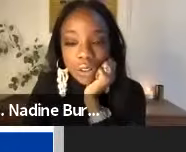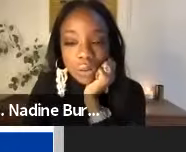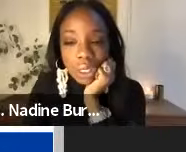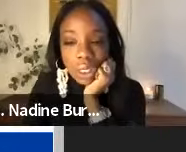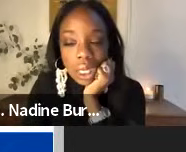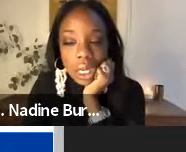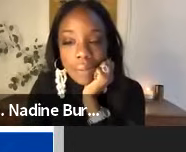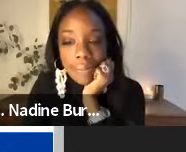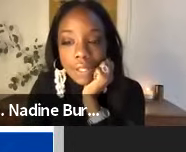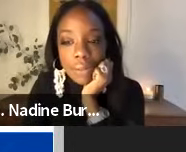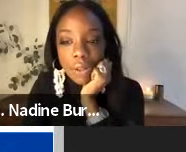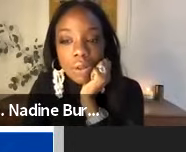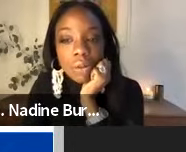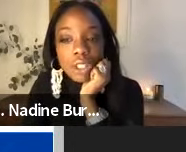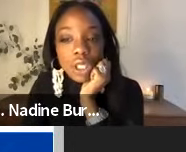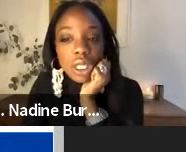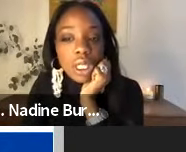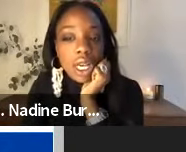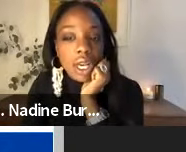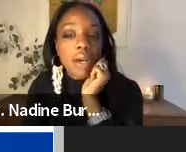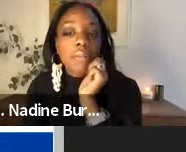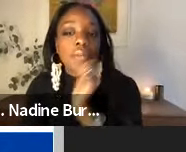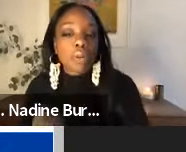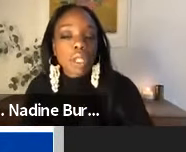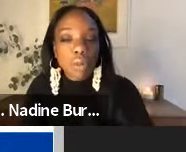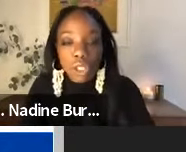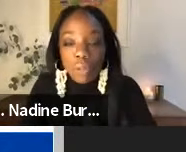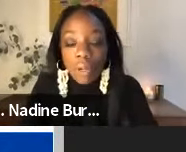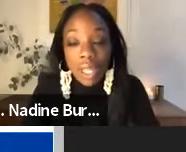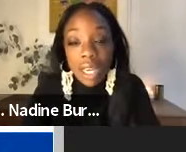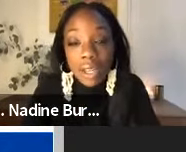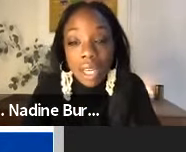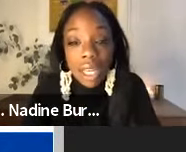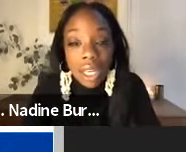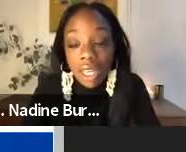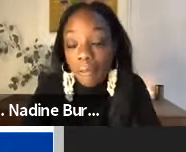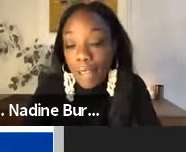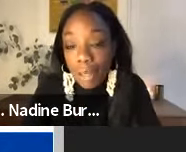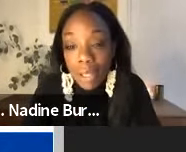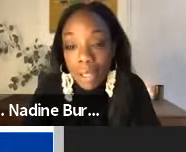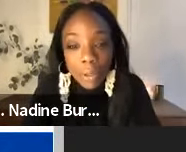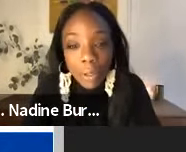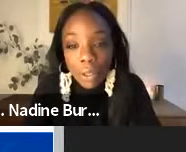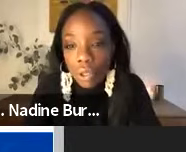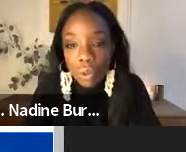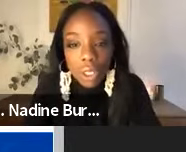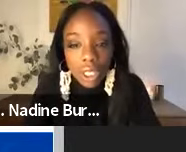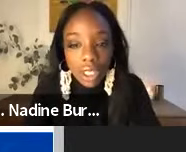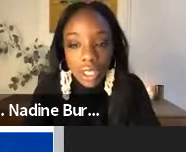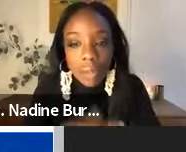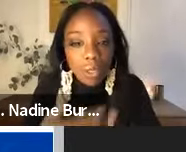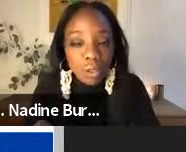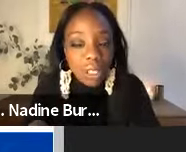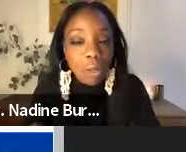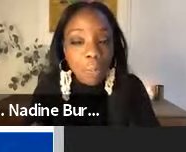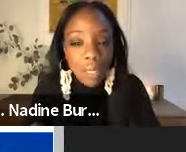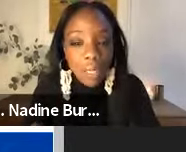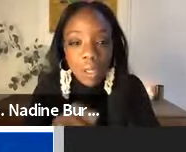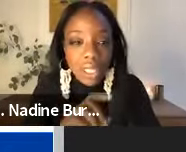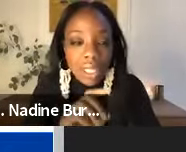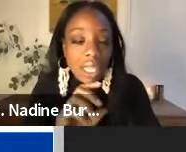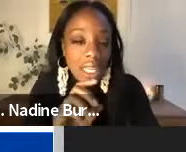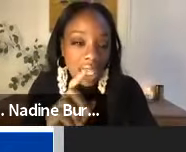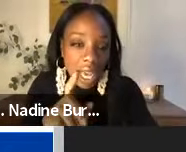Thank you. Some other questions. There were several questions about can family members or someone who's